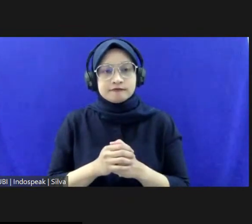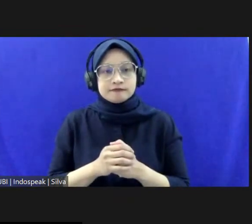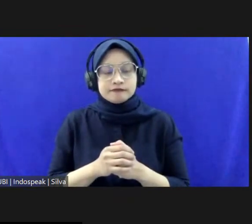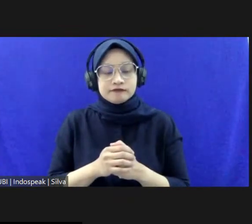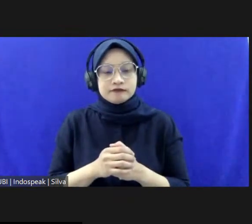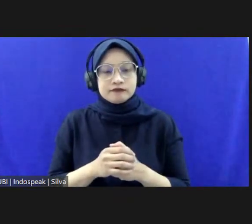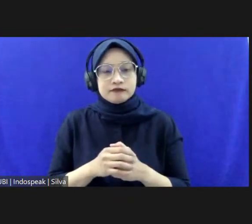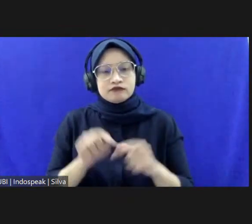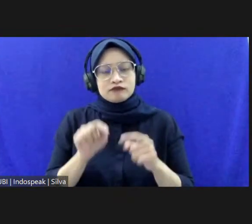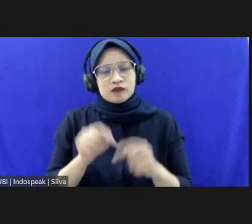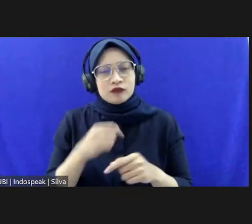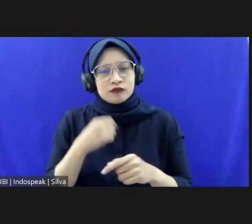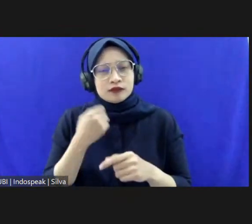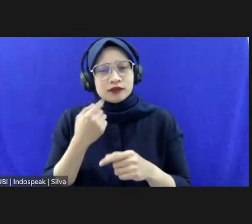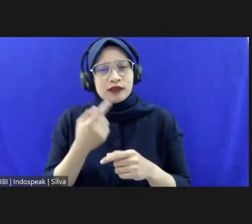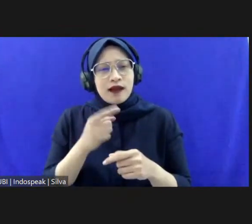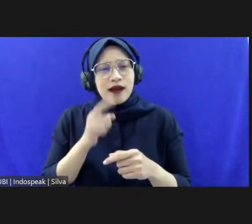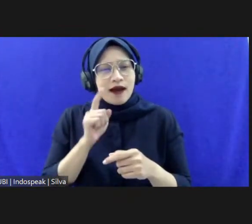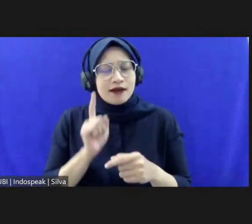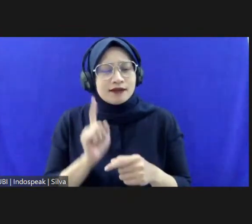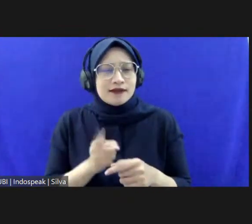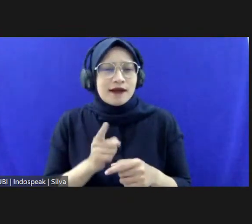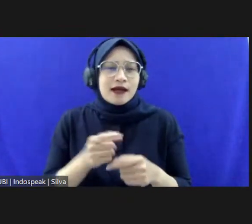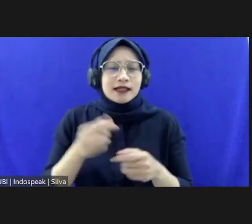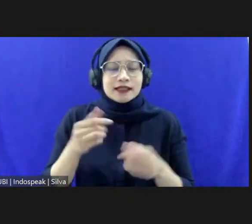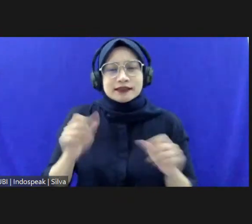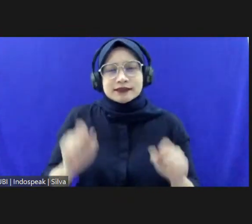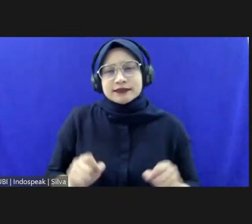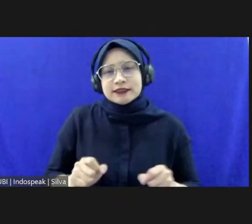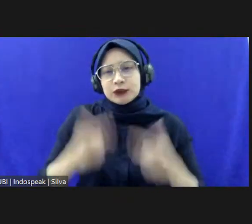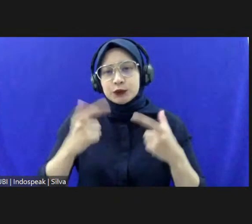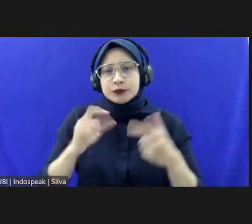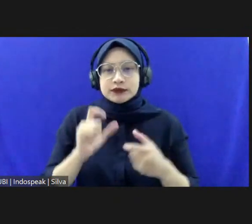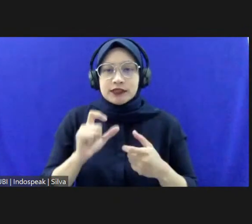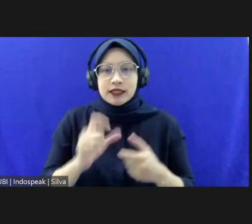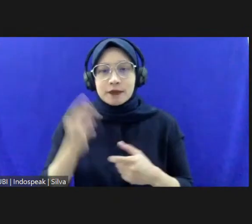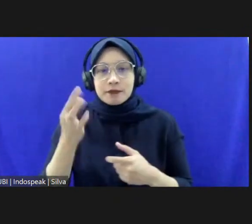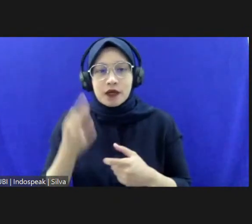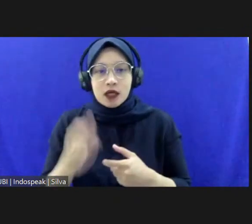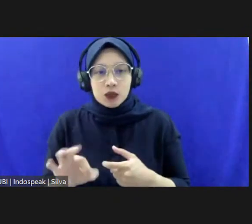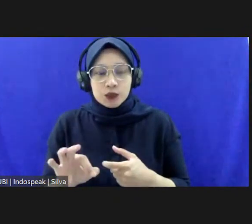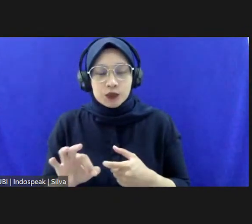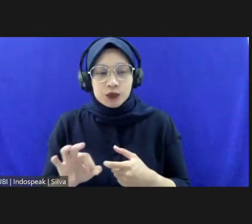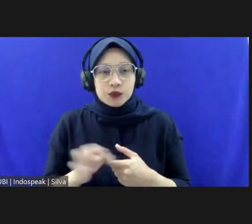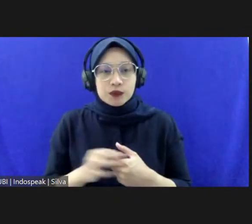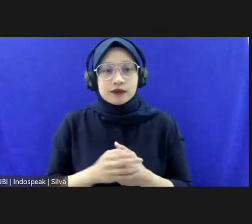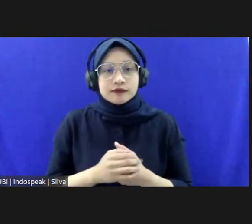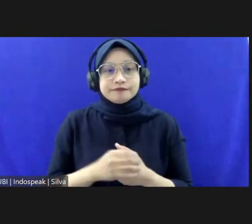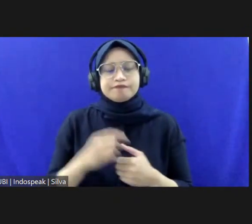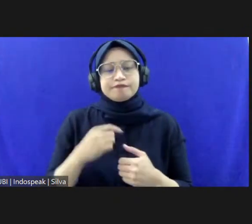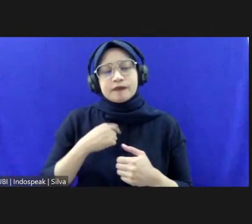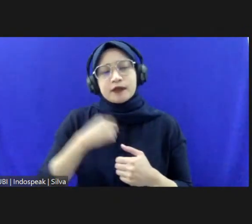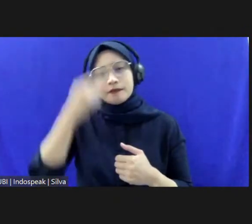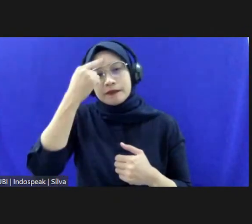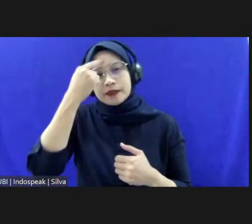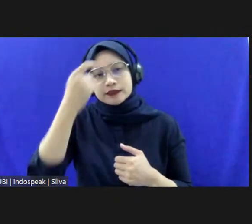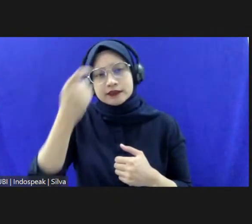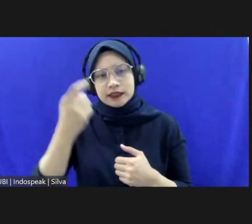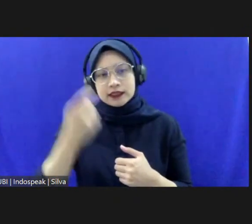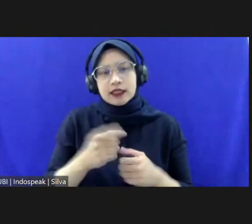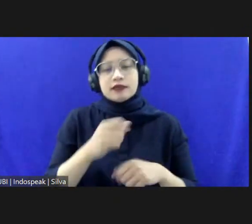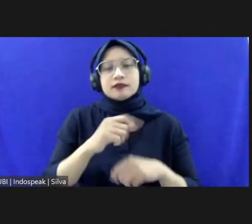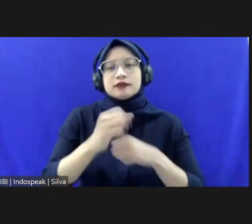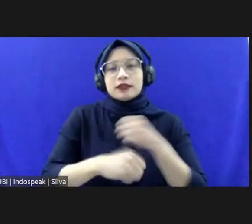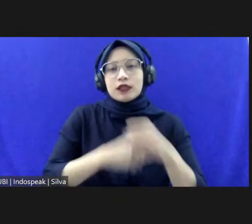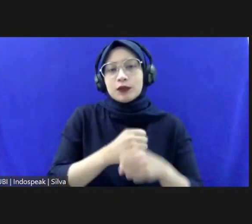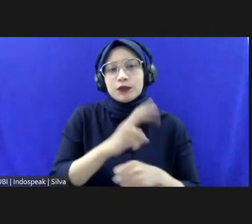perceive life in the new normal, I believe that Indonesia Update 2021 is a very timely